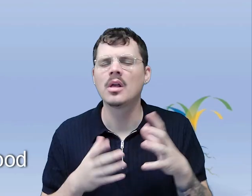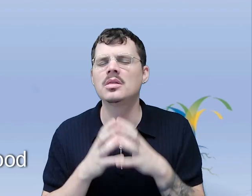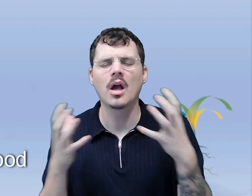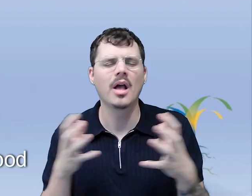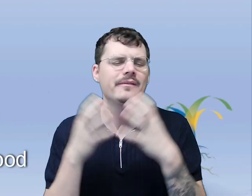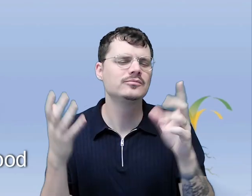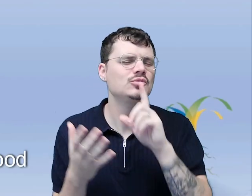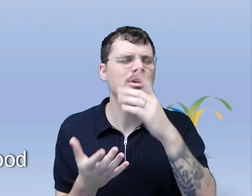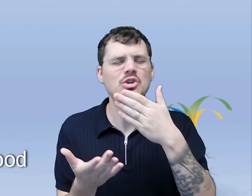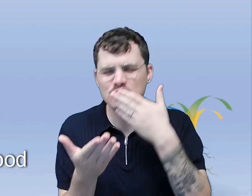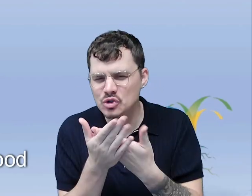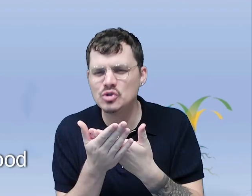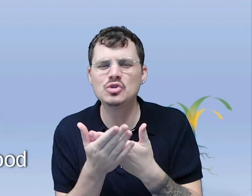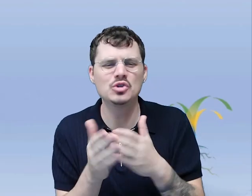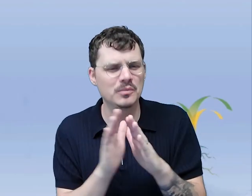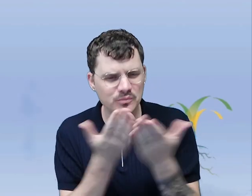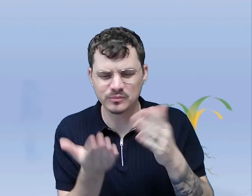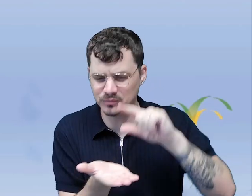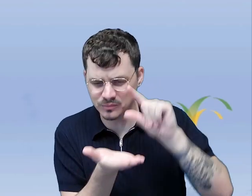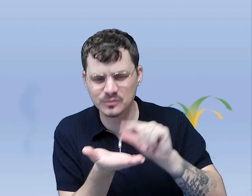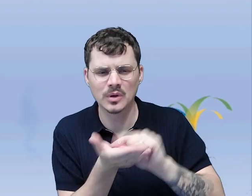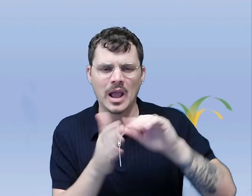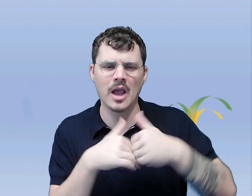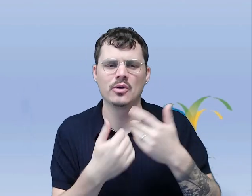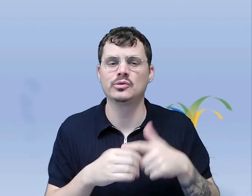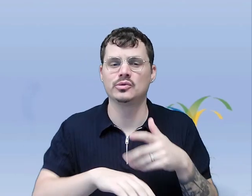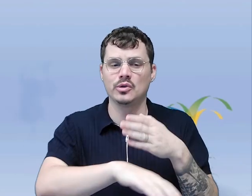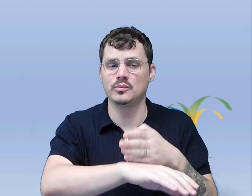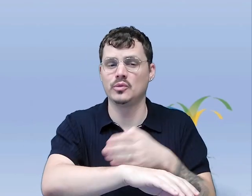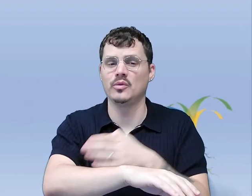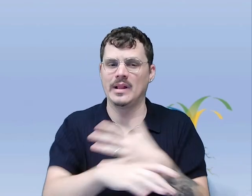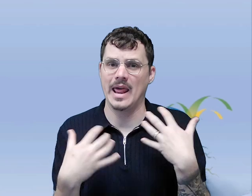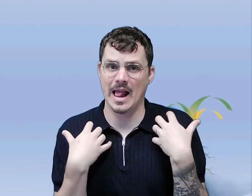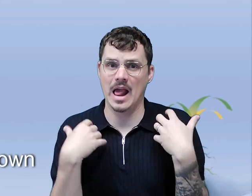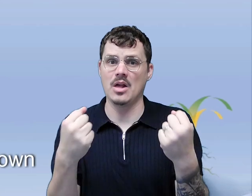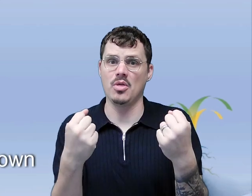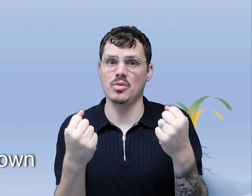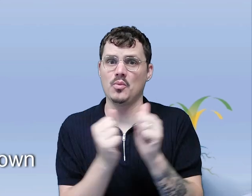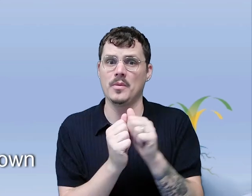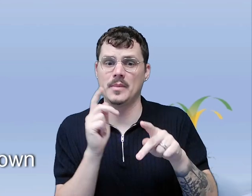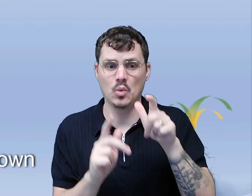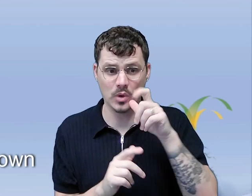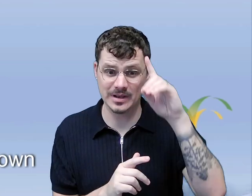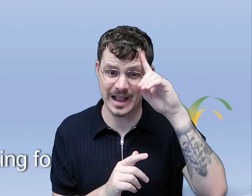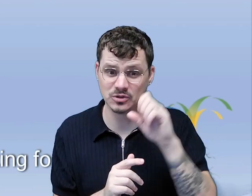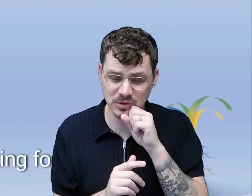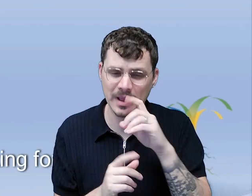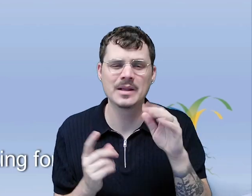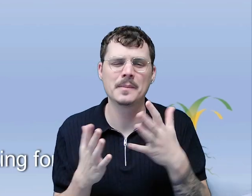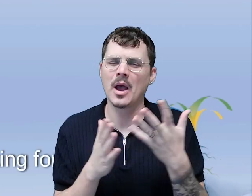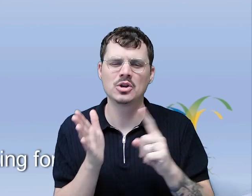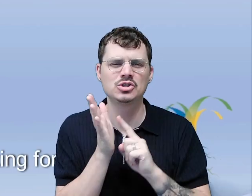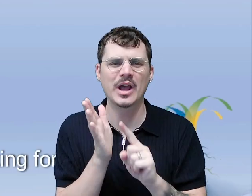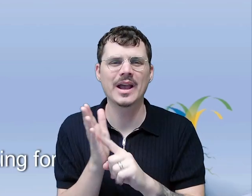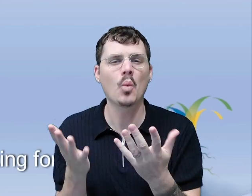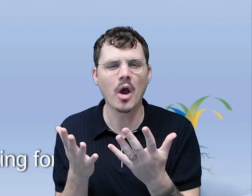syndrome. There's lots and lots of really good literature on improving the healthcare of people with Down syndrome, and it's